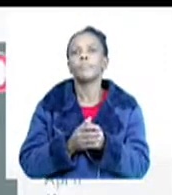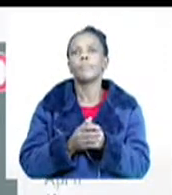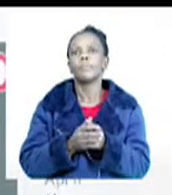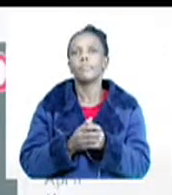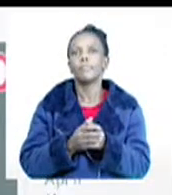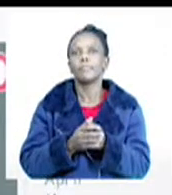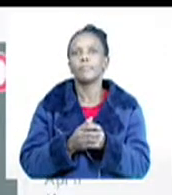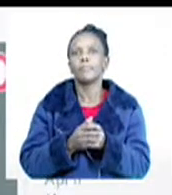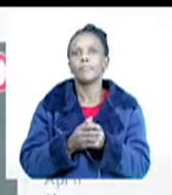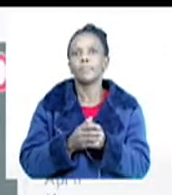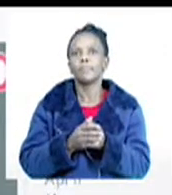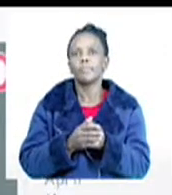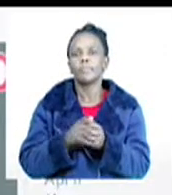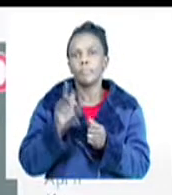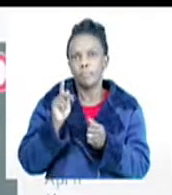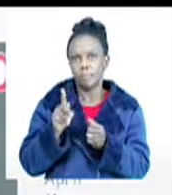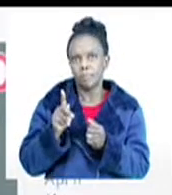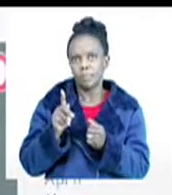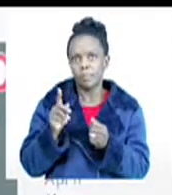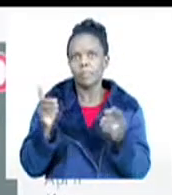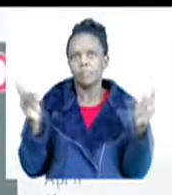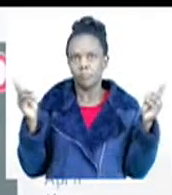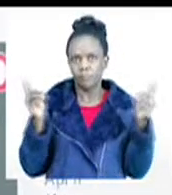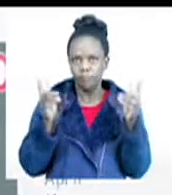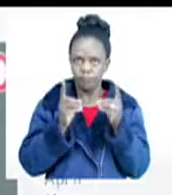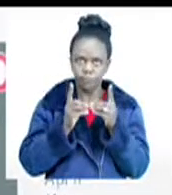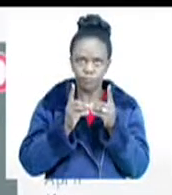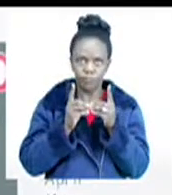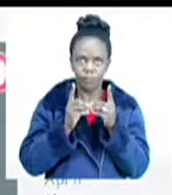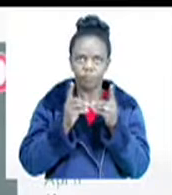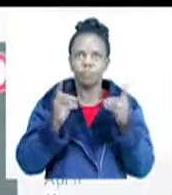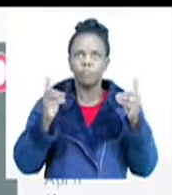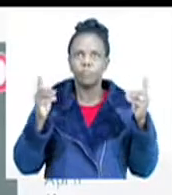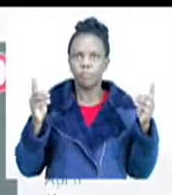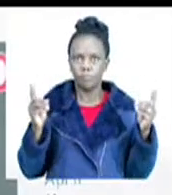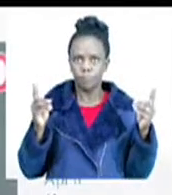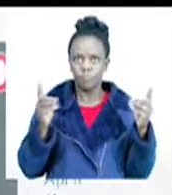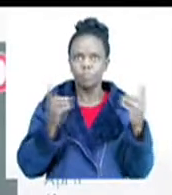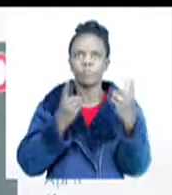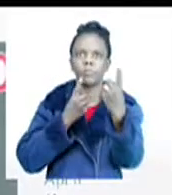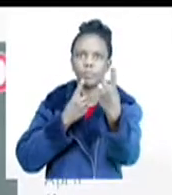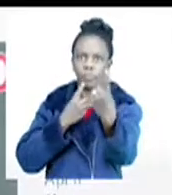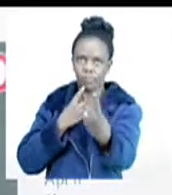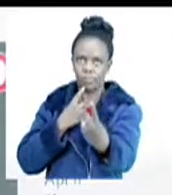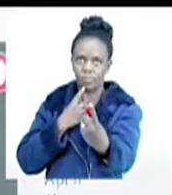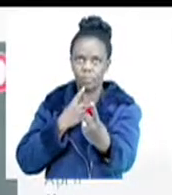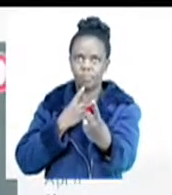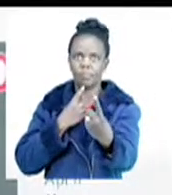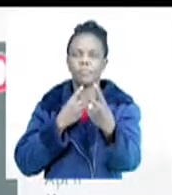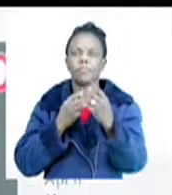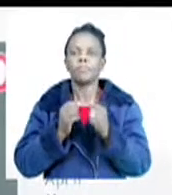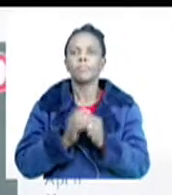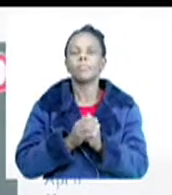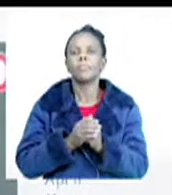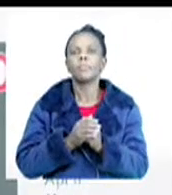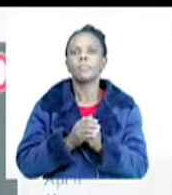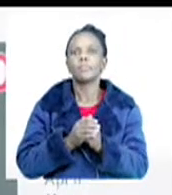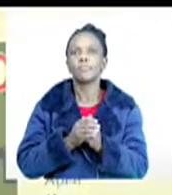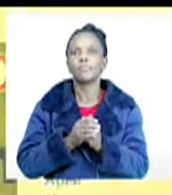anything. Also, you must check your social distancing to make sure that you're not touching anyone as